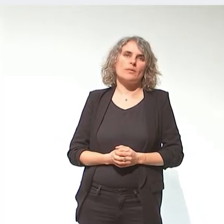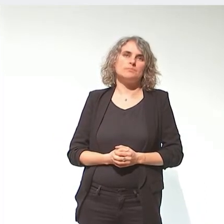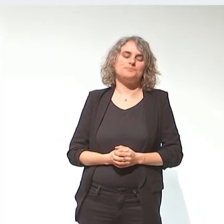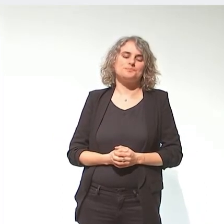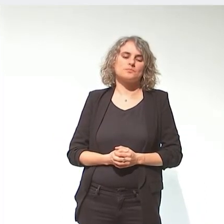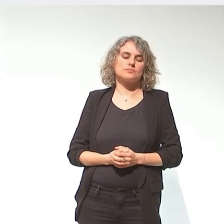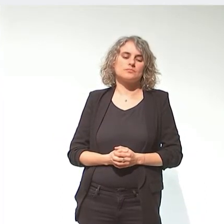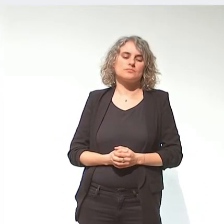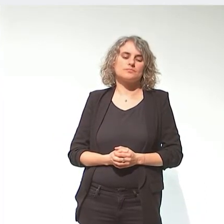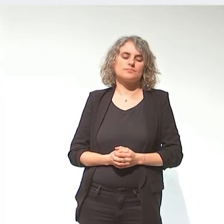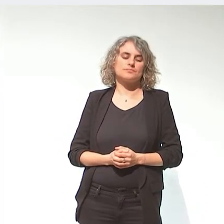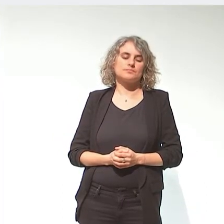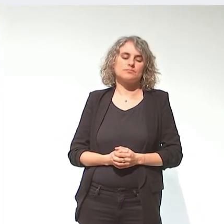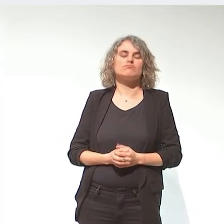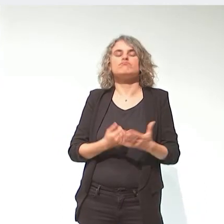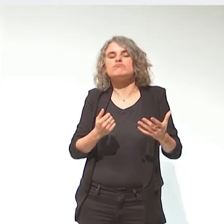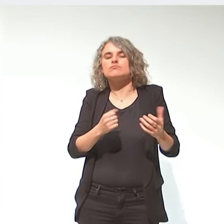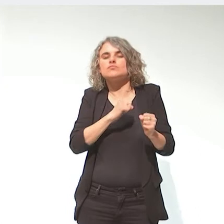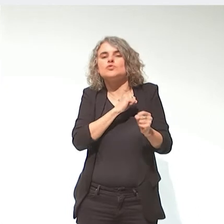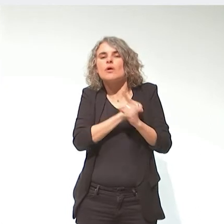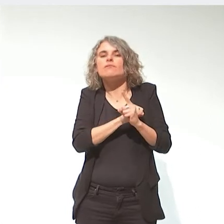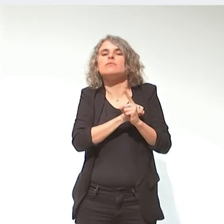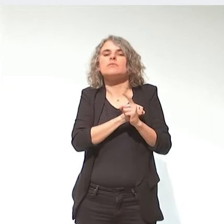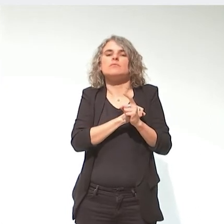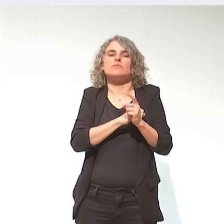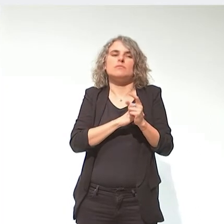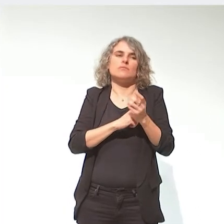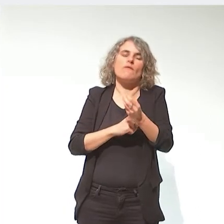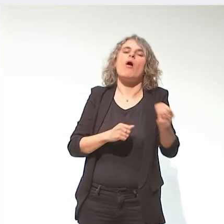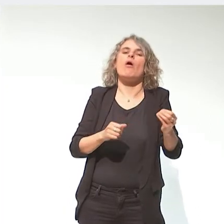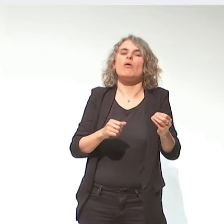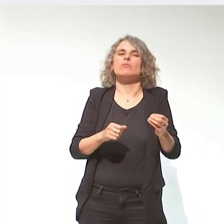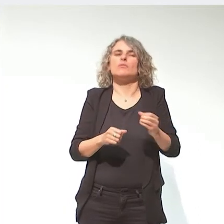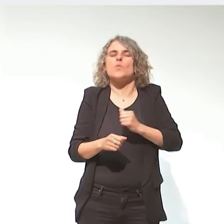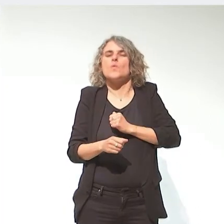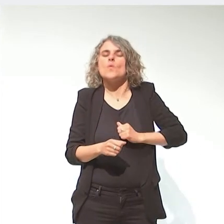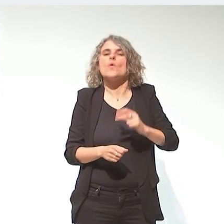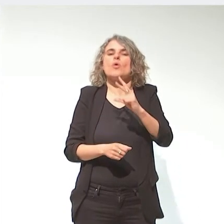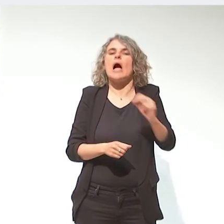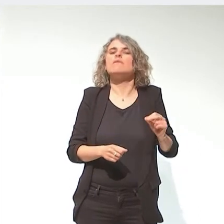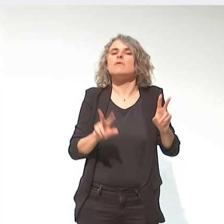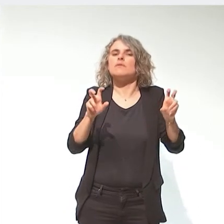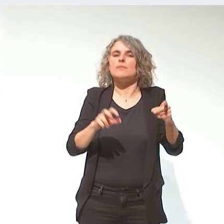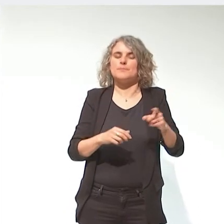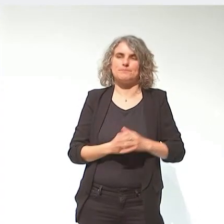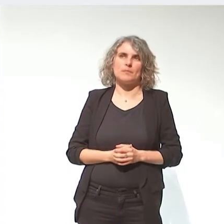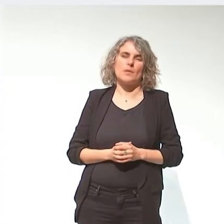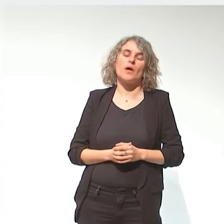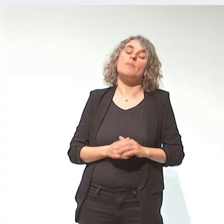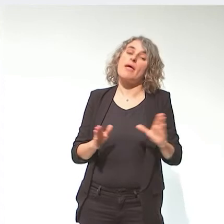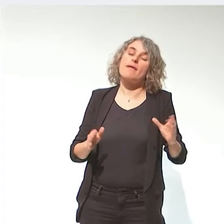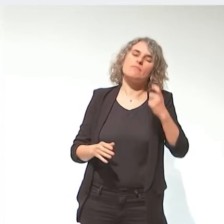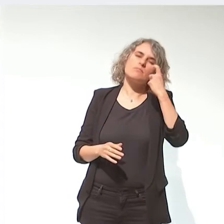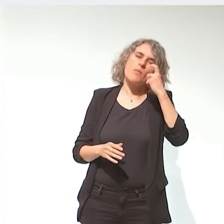cases, most severe cases. But what I saw in 2015 is